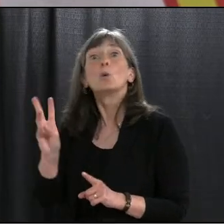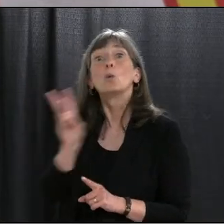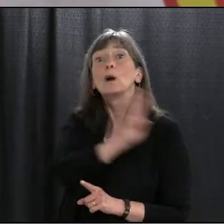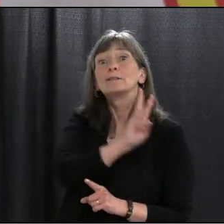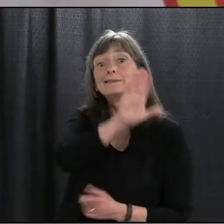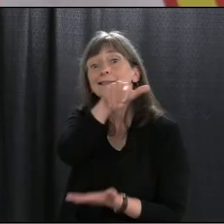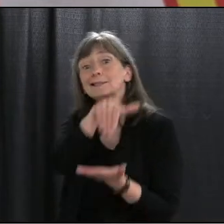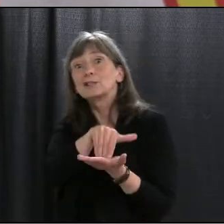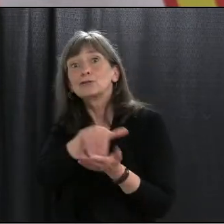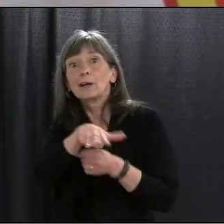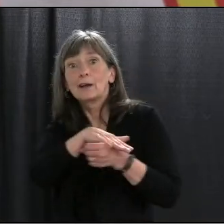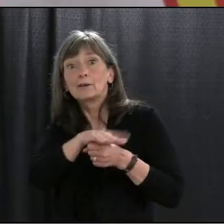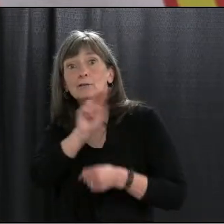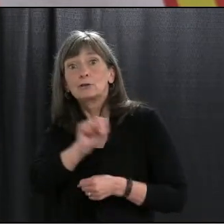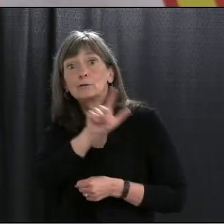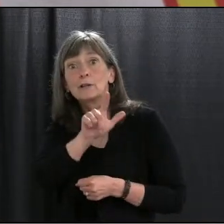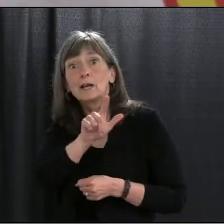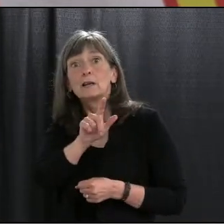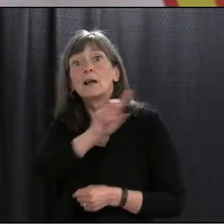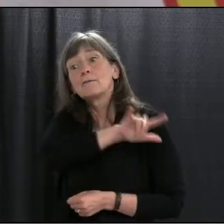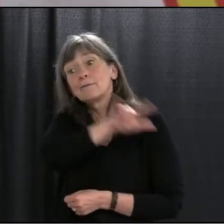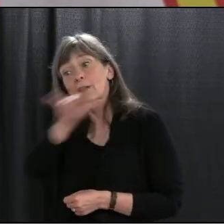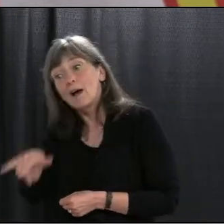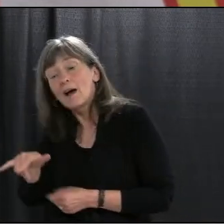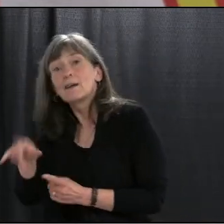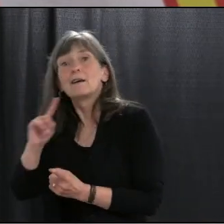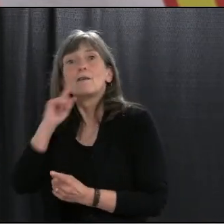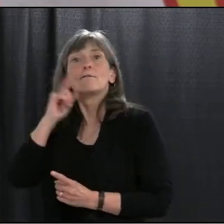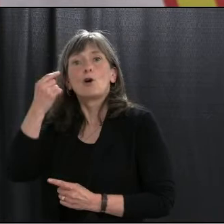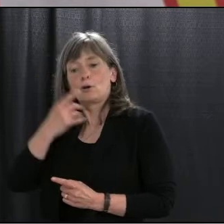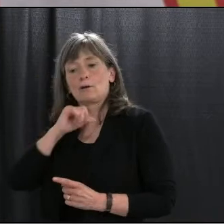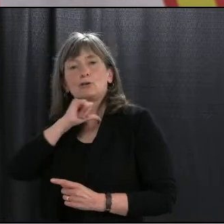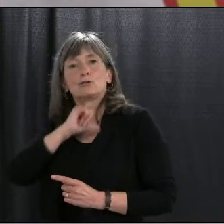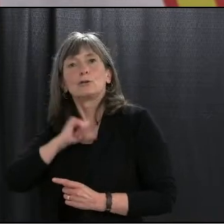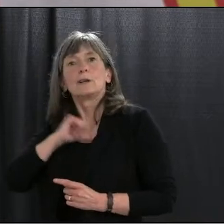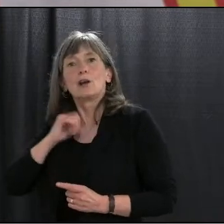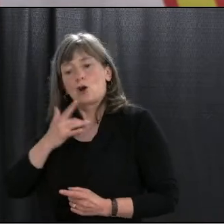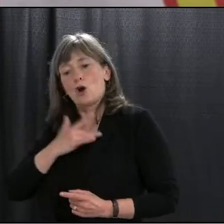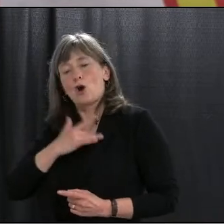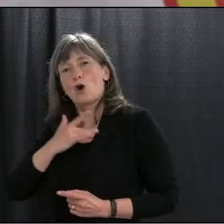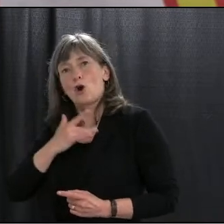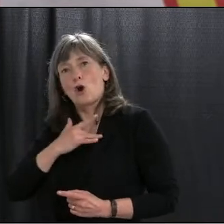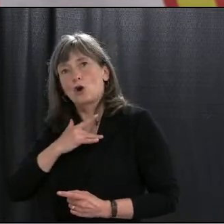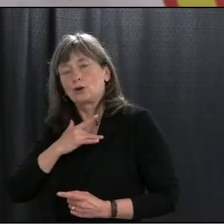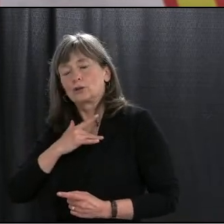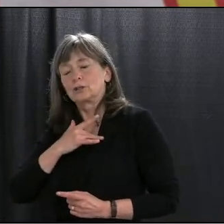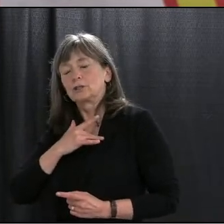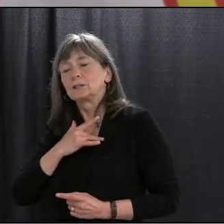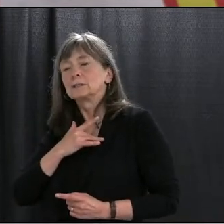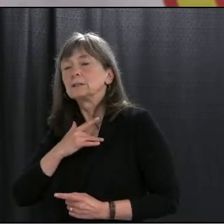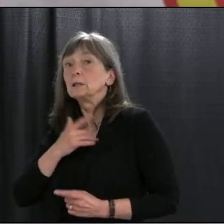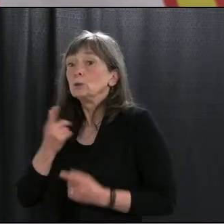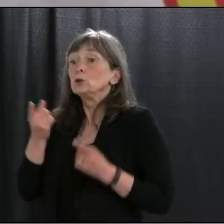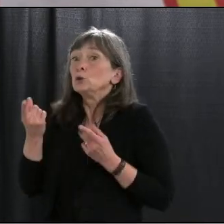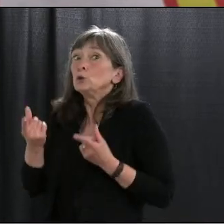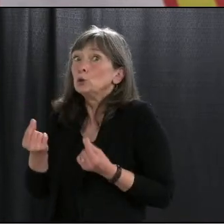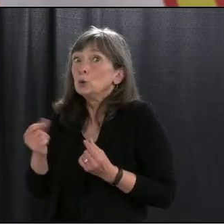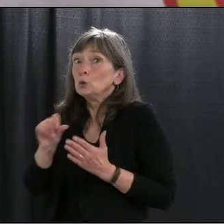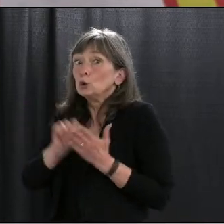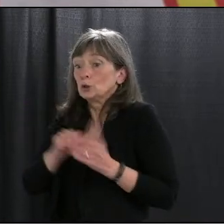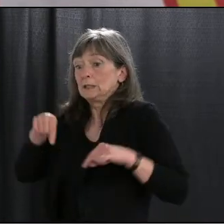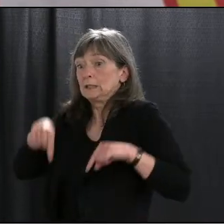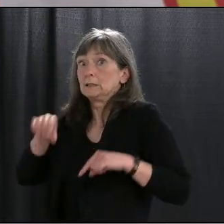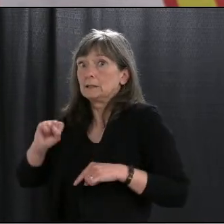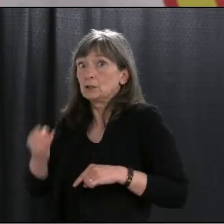and central zones for cardiac cath procedures. Those procedures are done in St. John's, and based on the